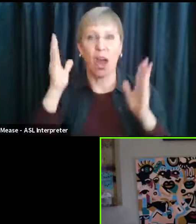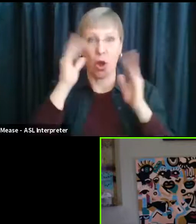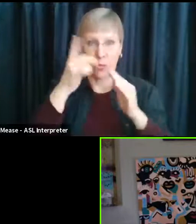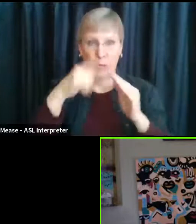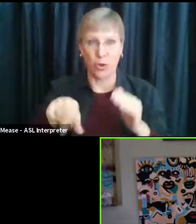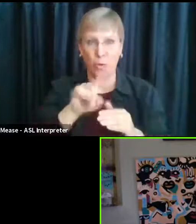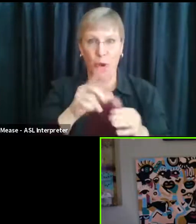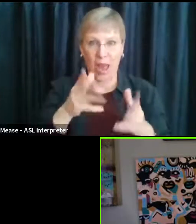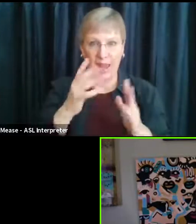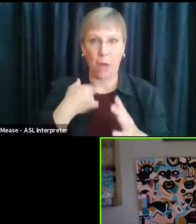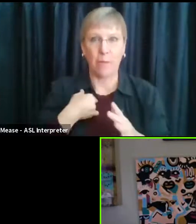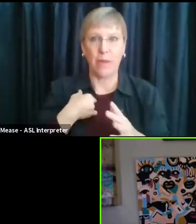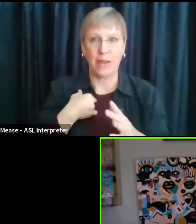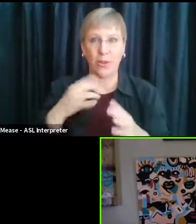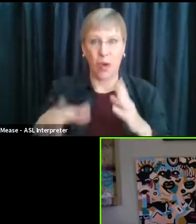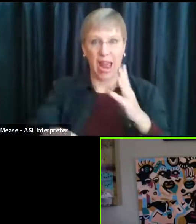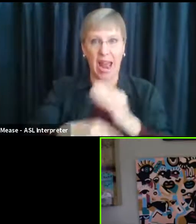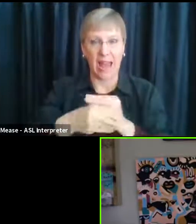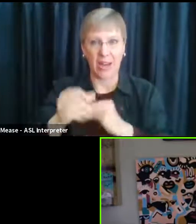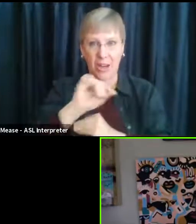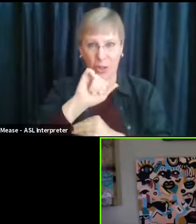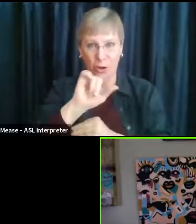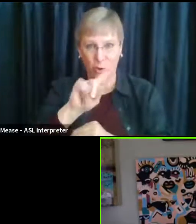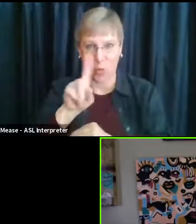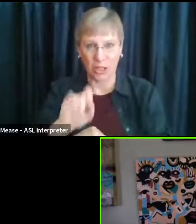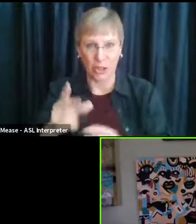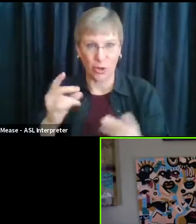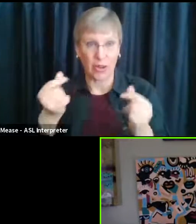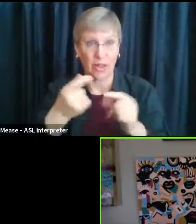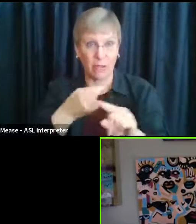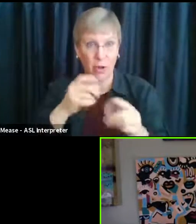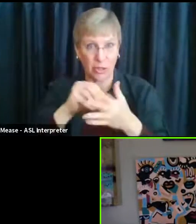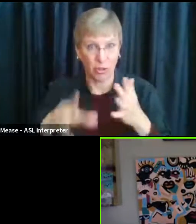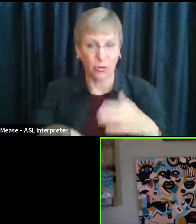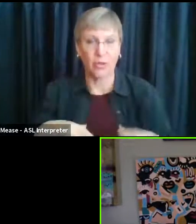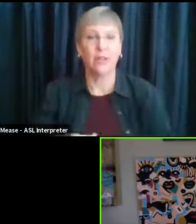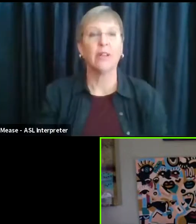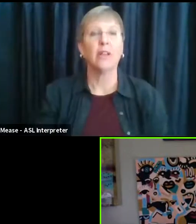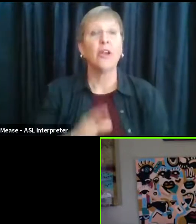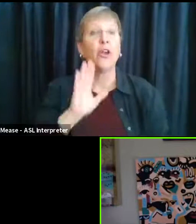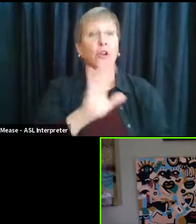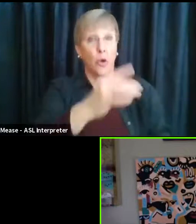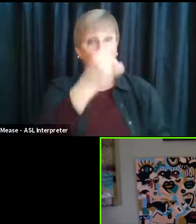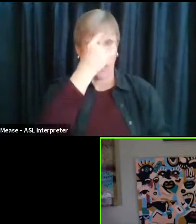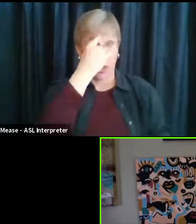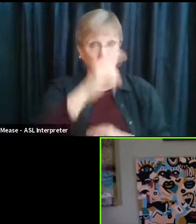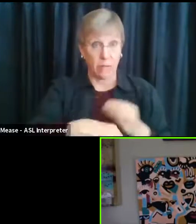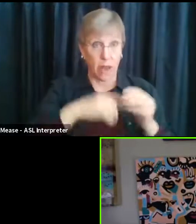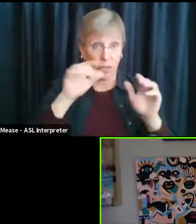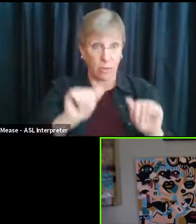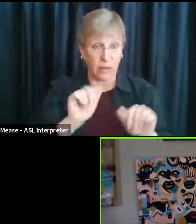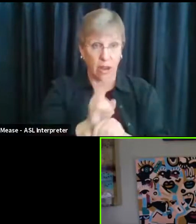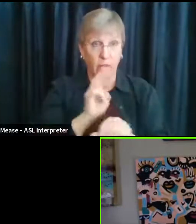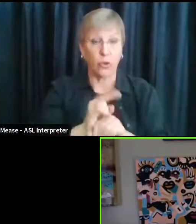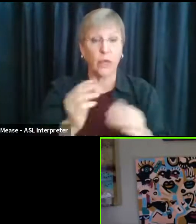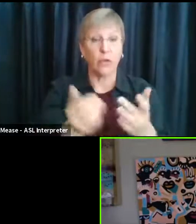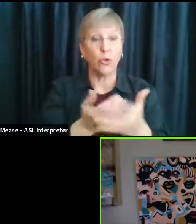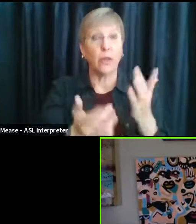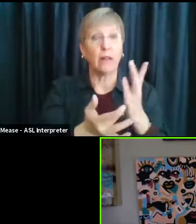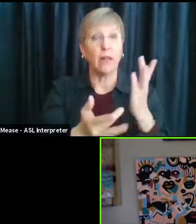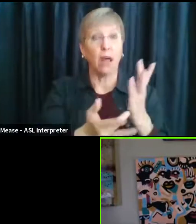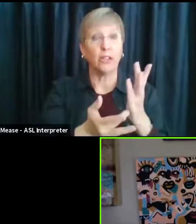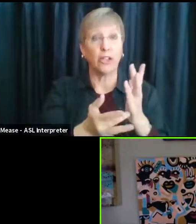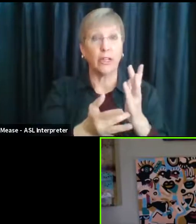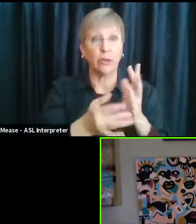you'll allow me to slide another question in very quickly. It's from a student. What are your thoughts on the possibilities of using new technologies